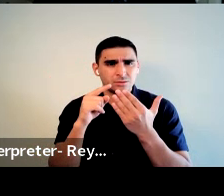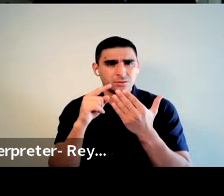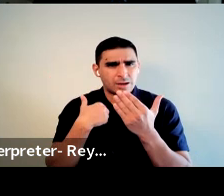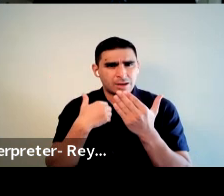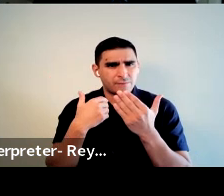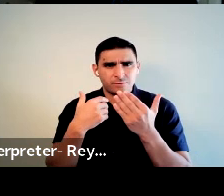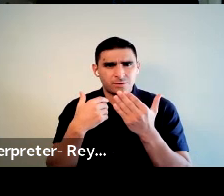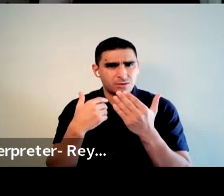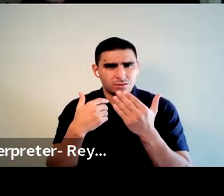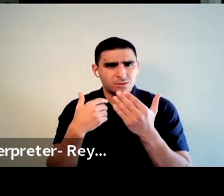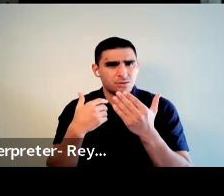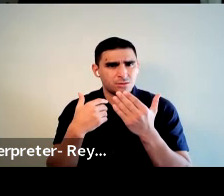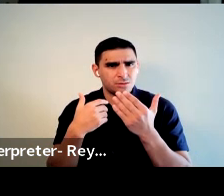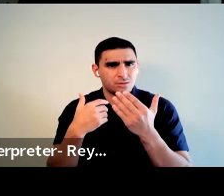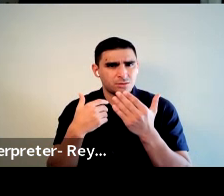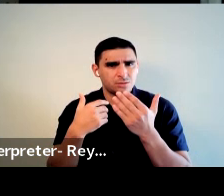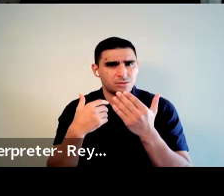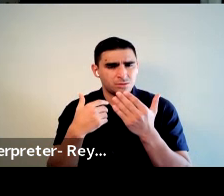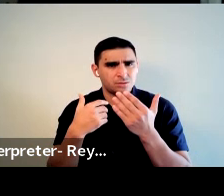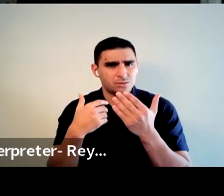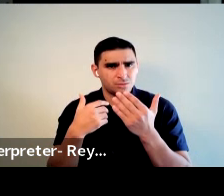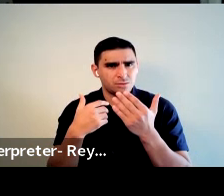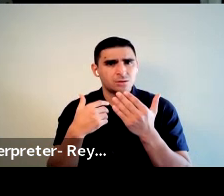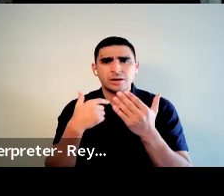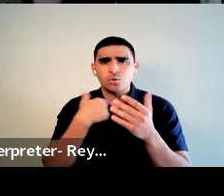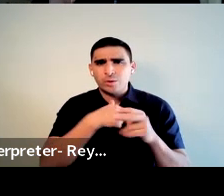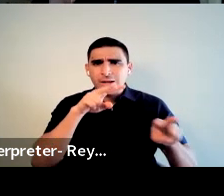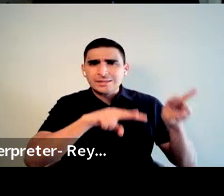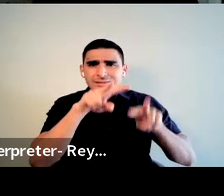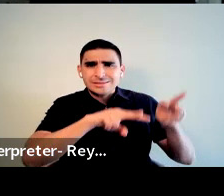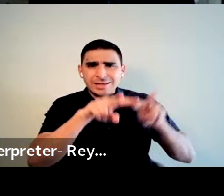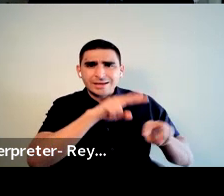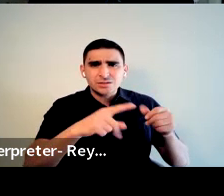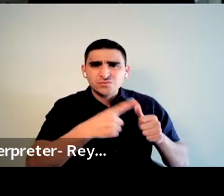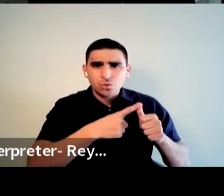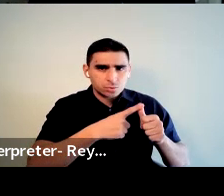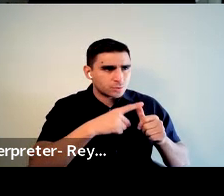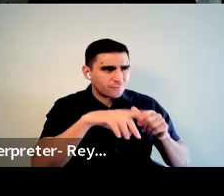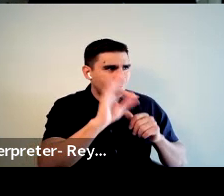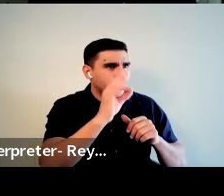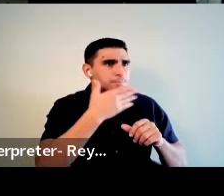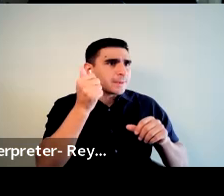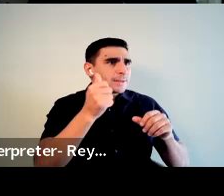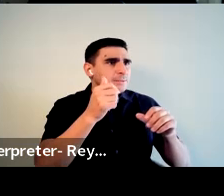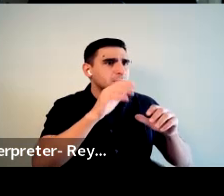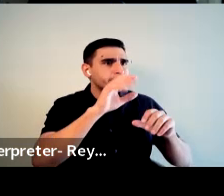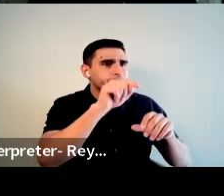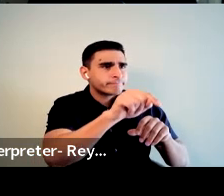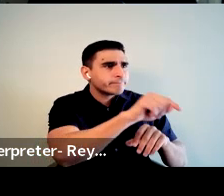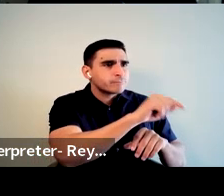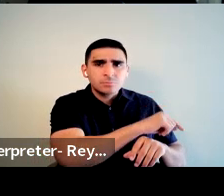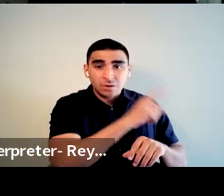Could there be an assessment of are the right places and where aren't there right places? Yes,